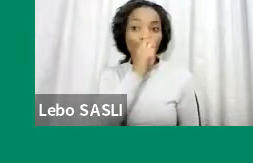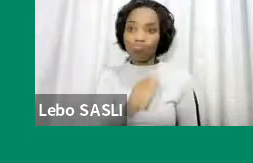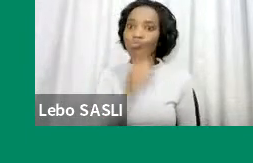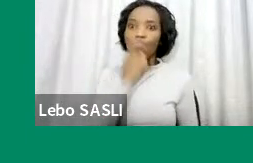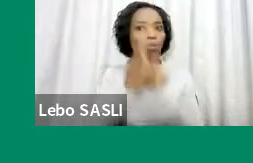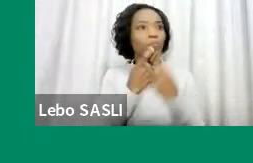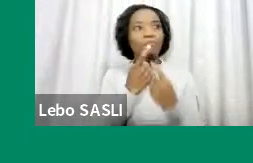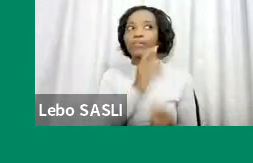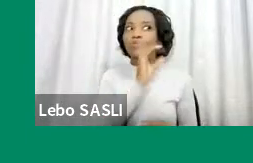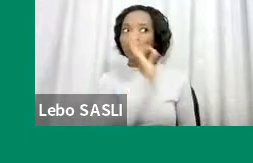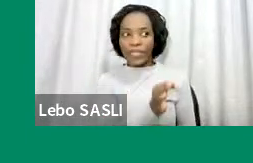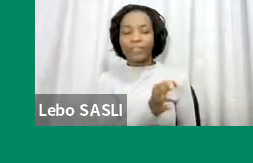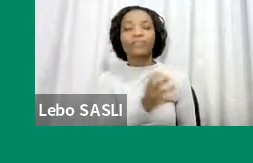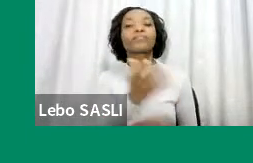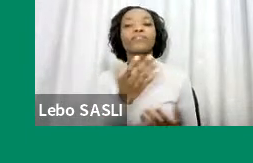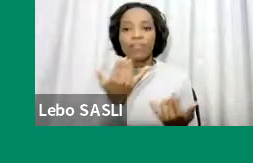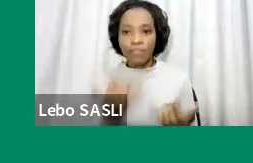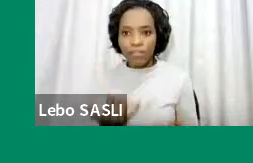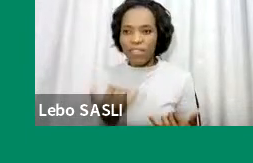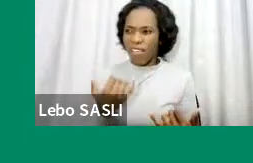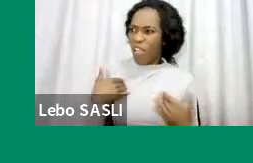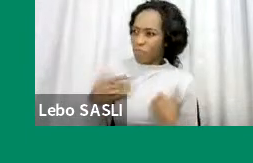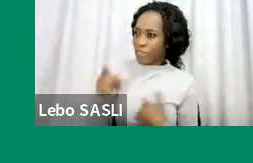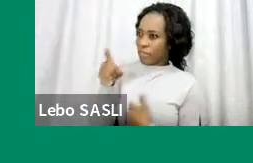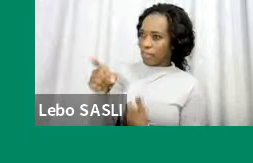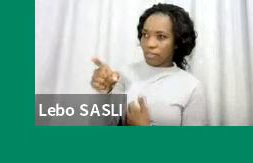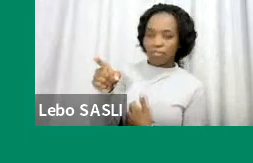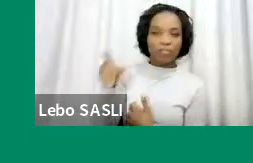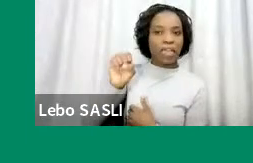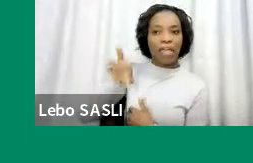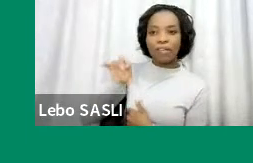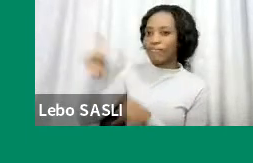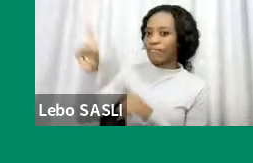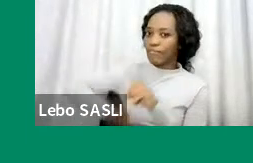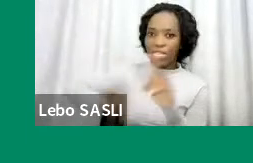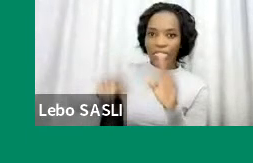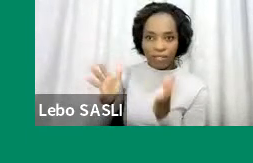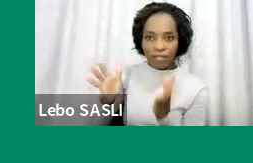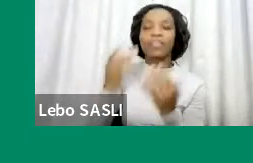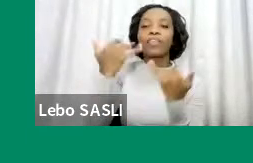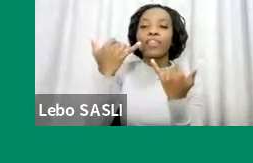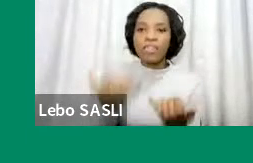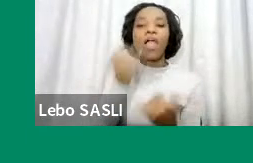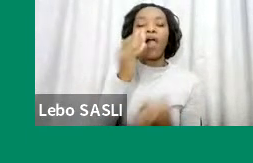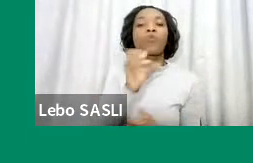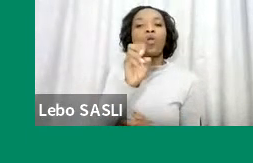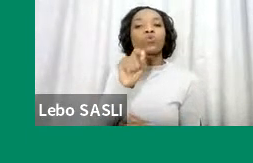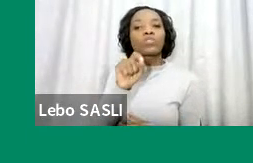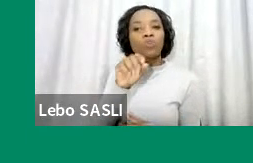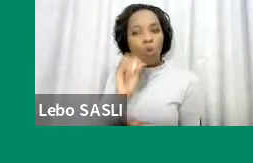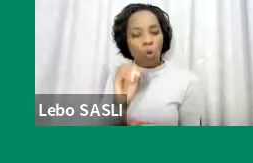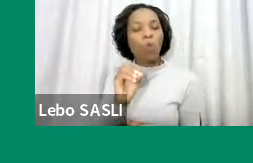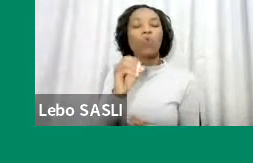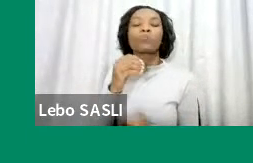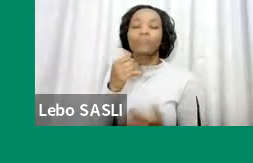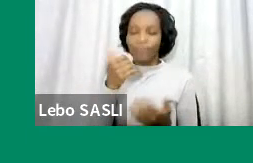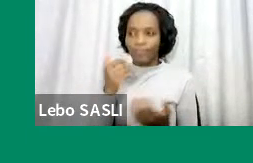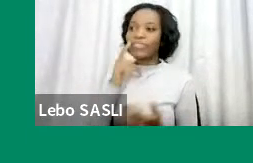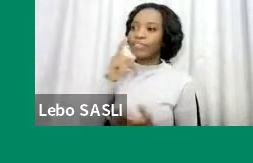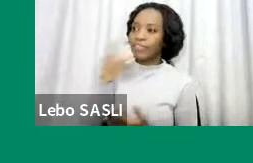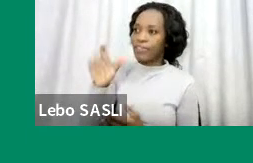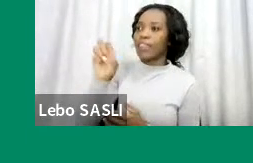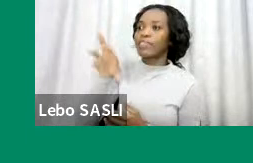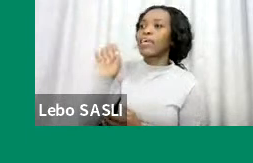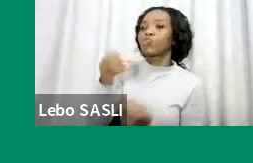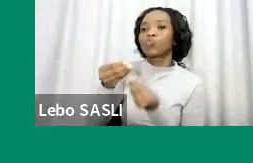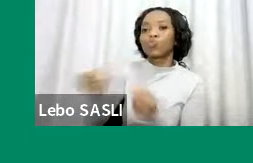or administrative failure from SARS side, the OTO will then recommend to SARS how to remedy the situation. A